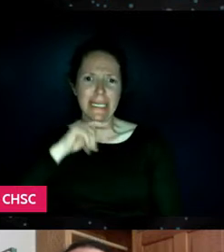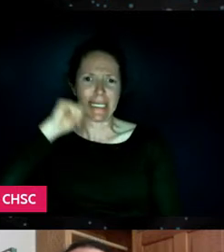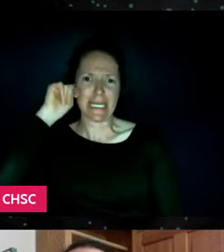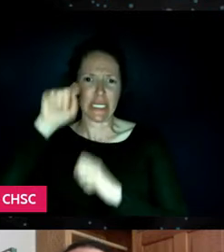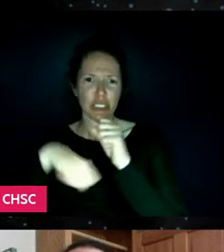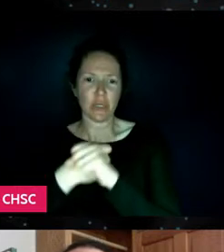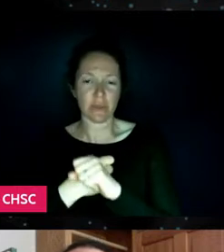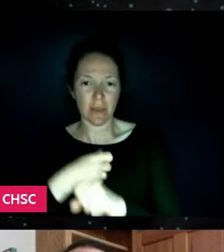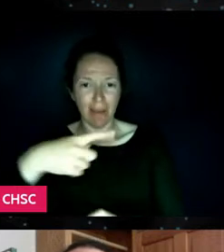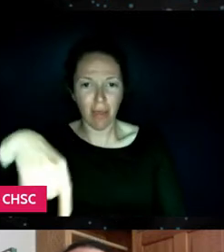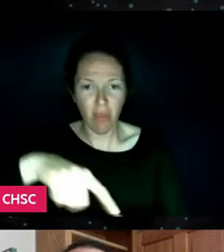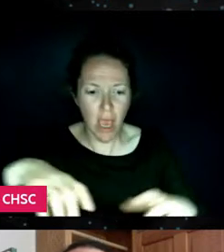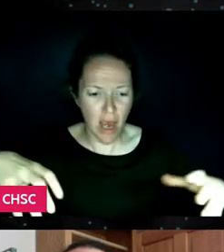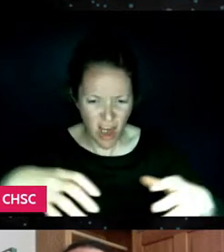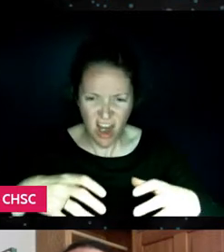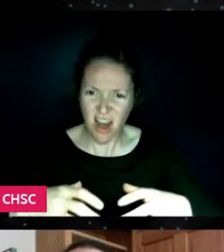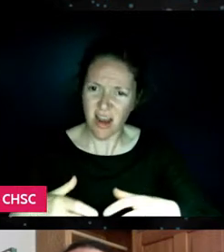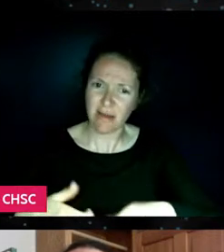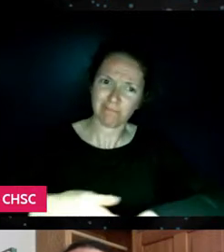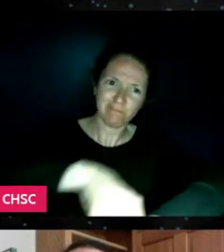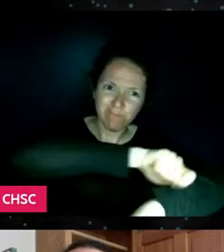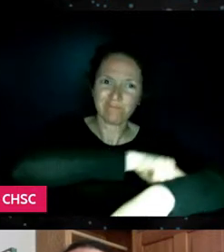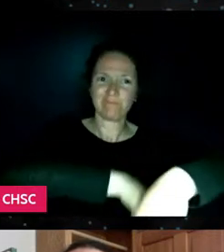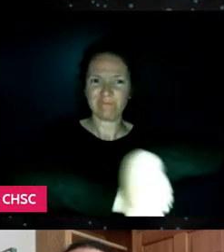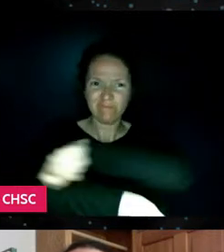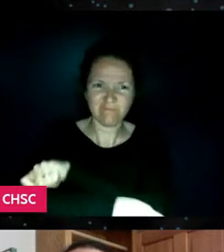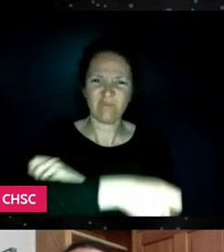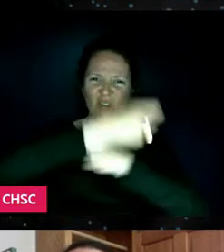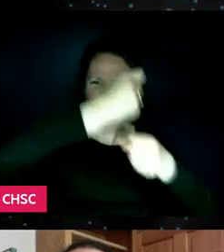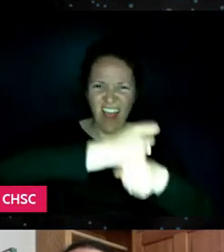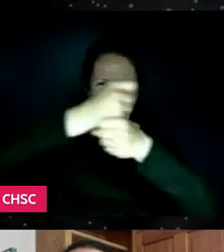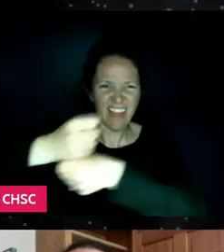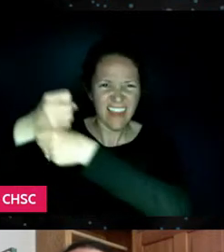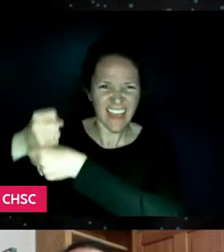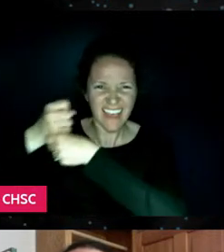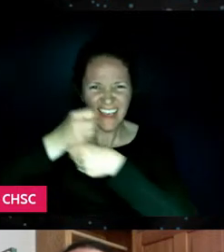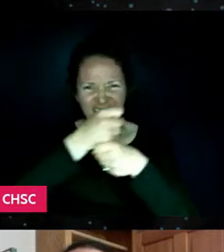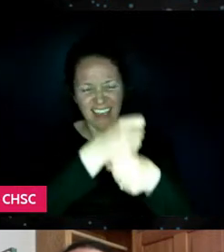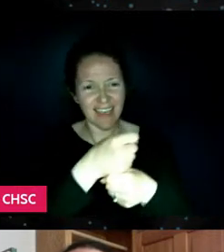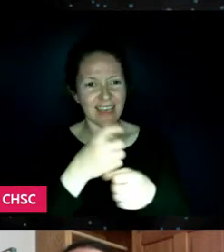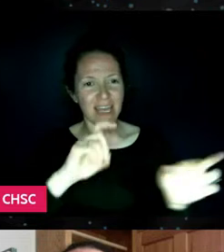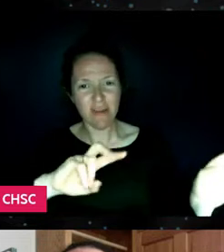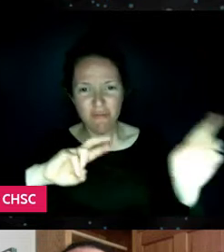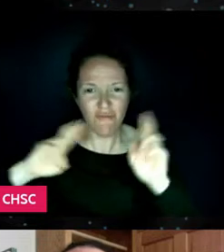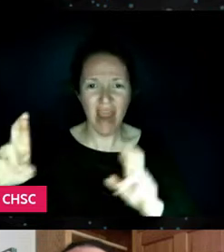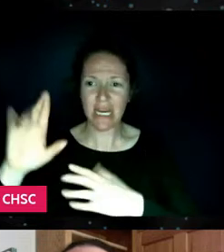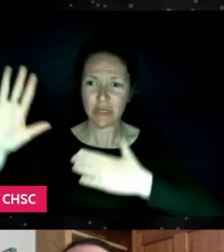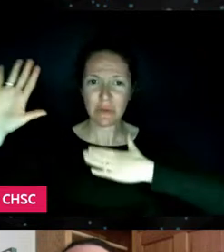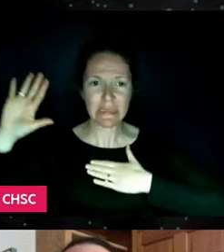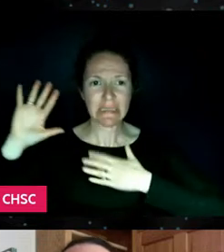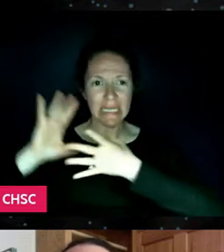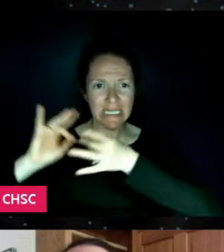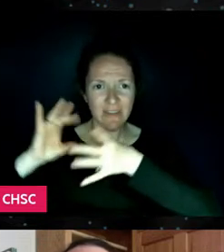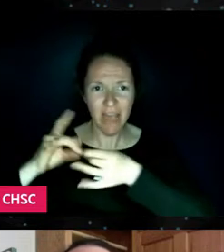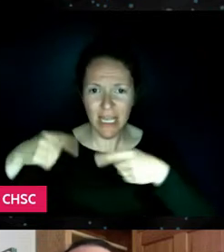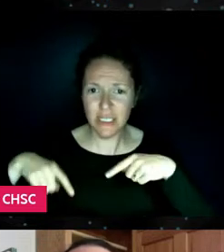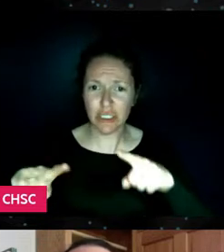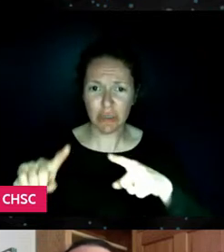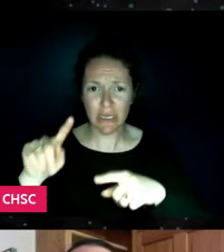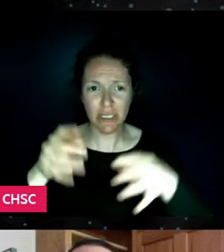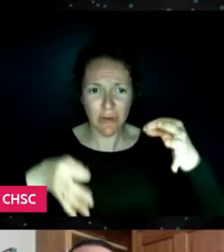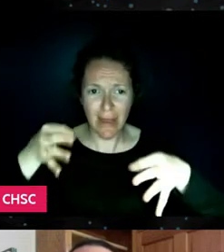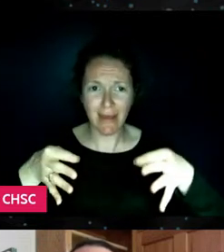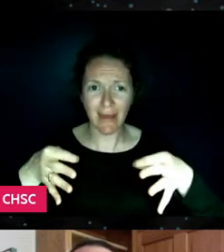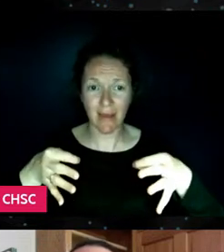they were out doing is they were attending the rallies, getting ready to testify at trial. The stuff that